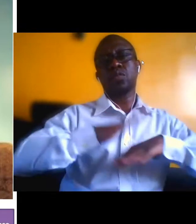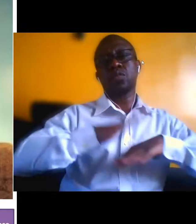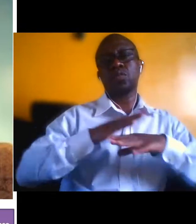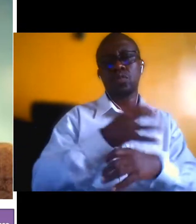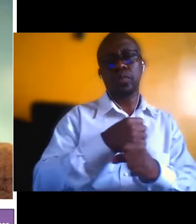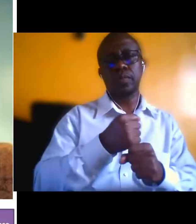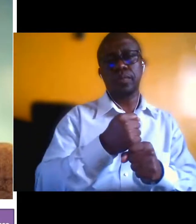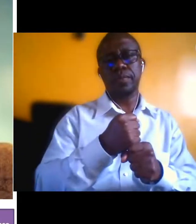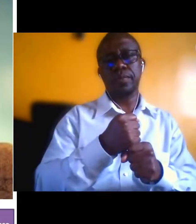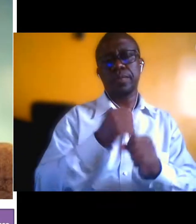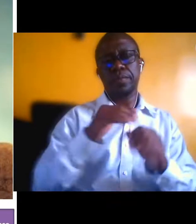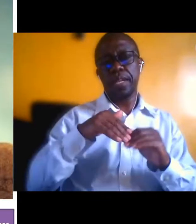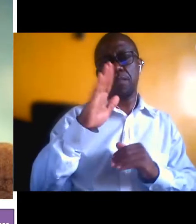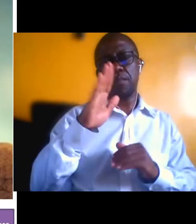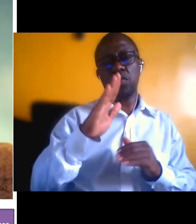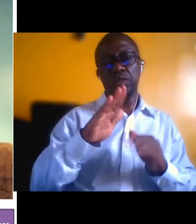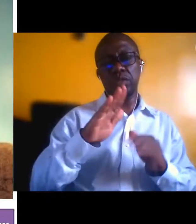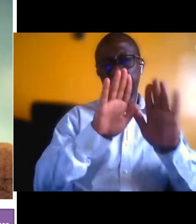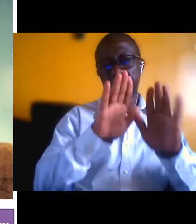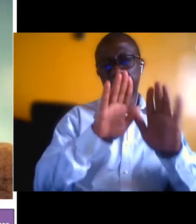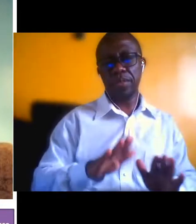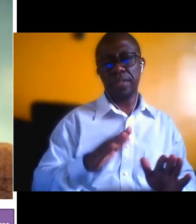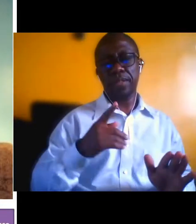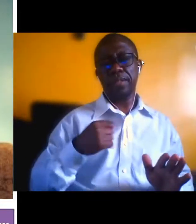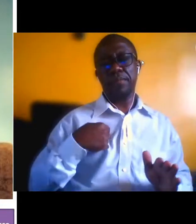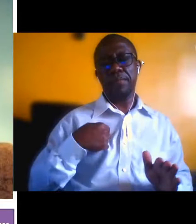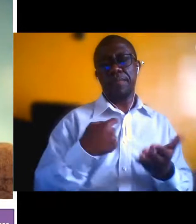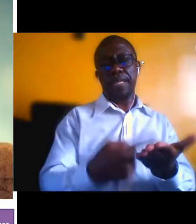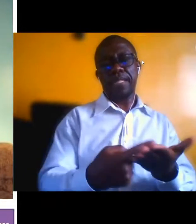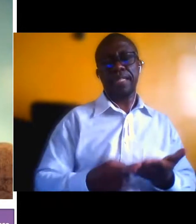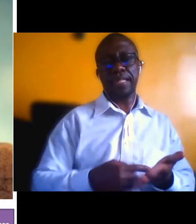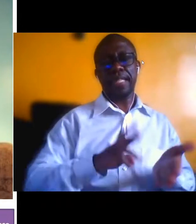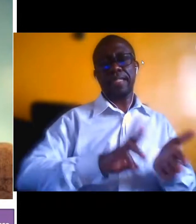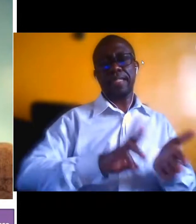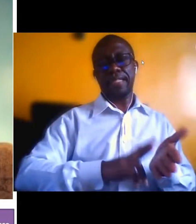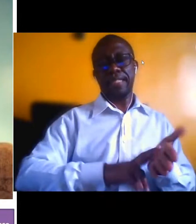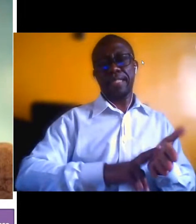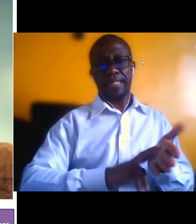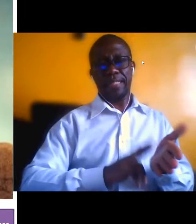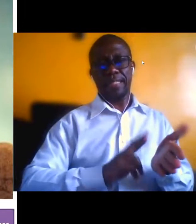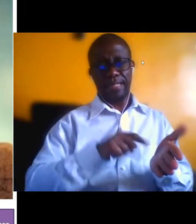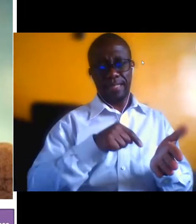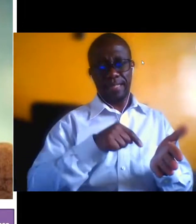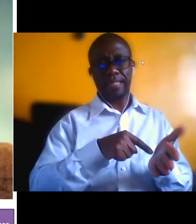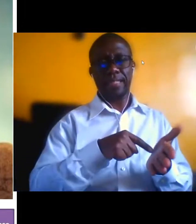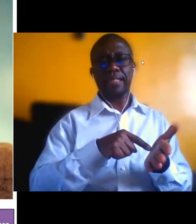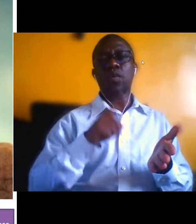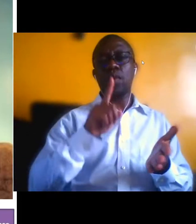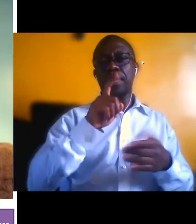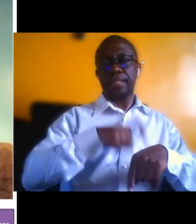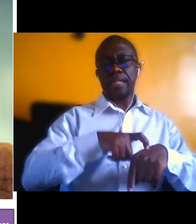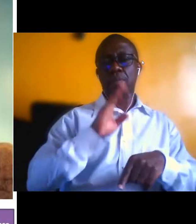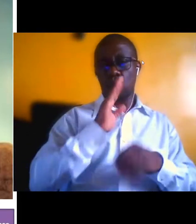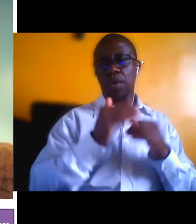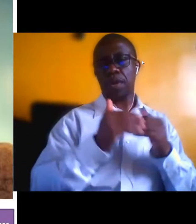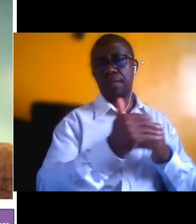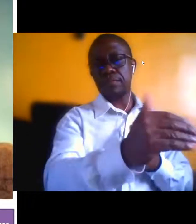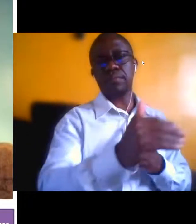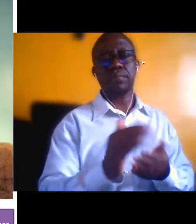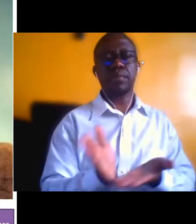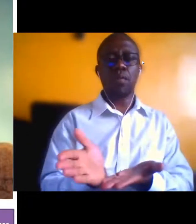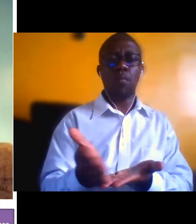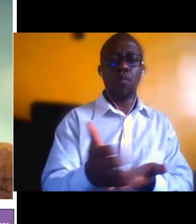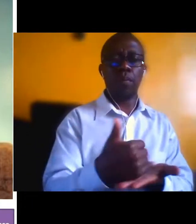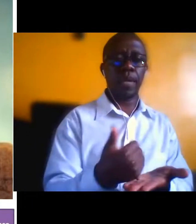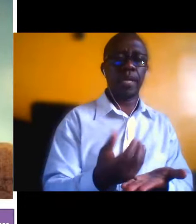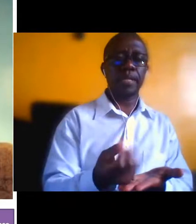about registration. And my assumption is that at one stage we also want to mobilize the resources, so that we have got the resources as the